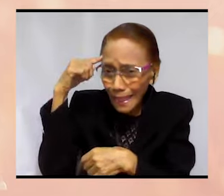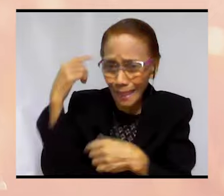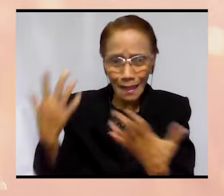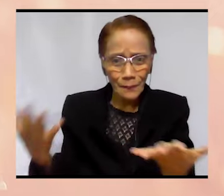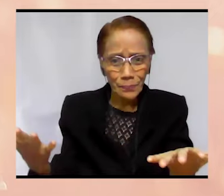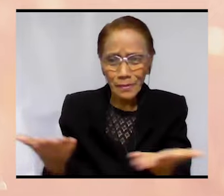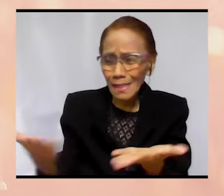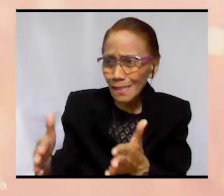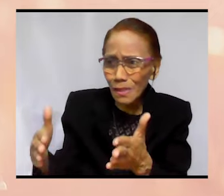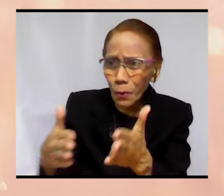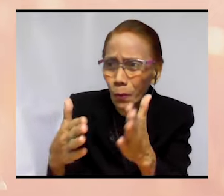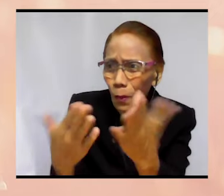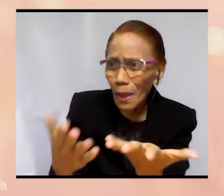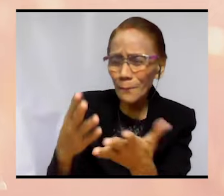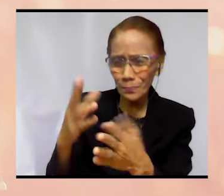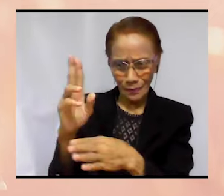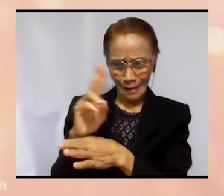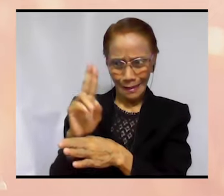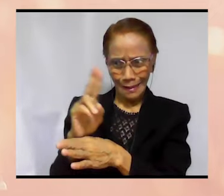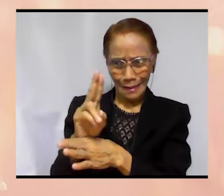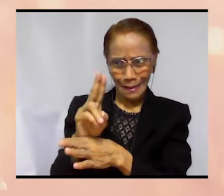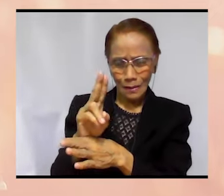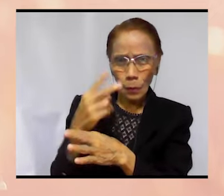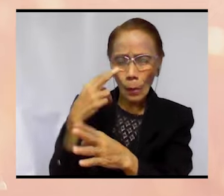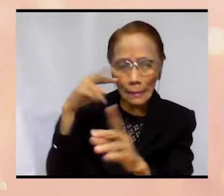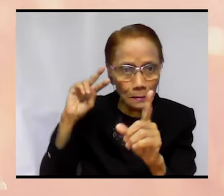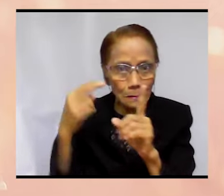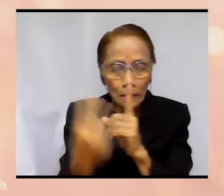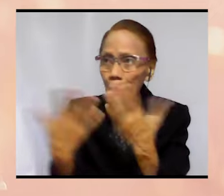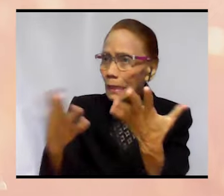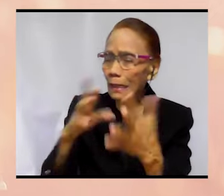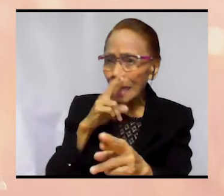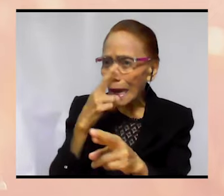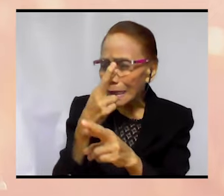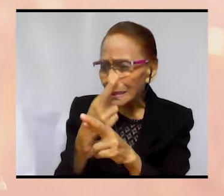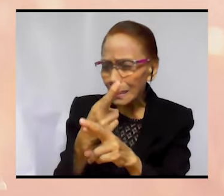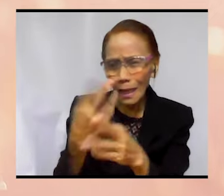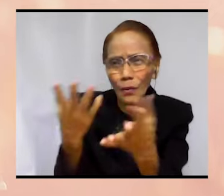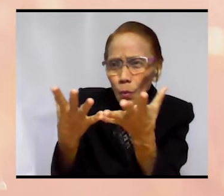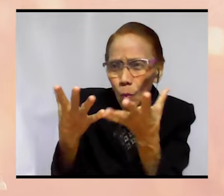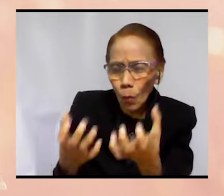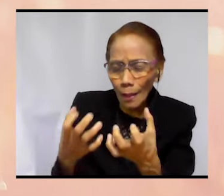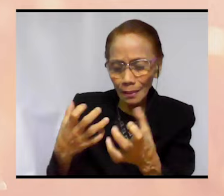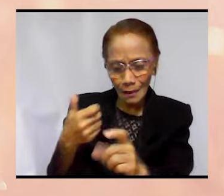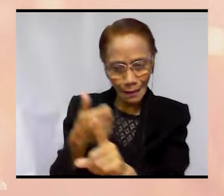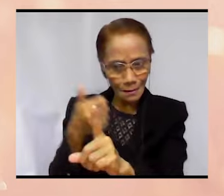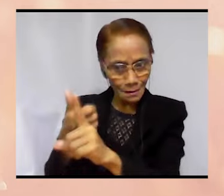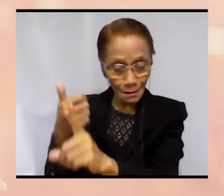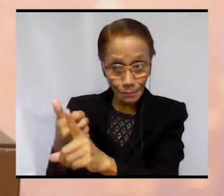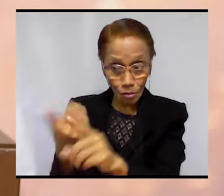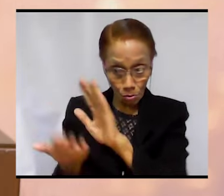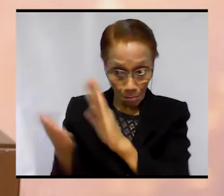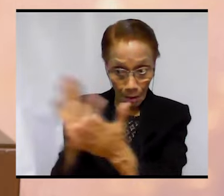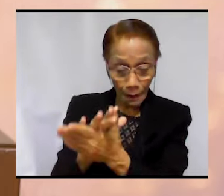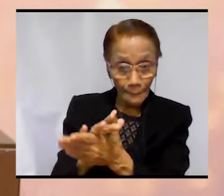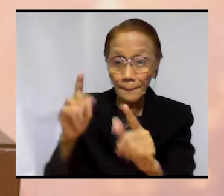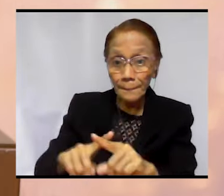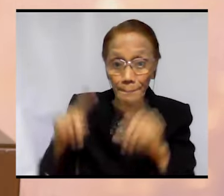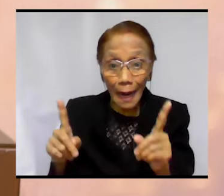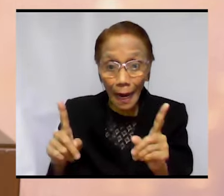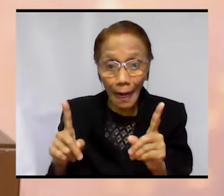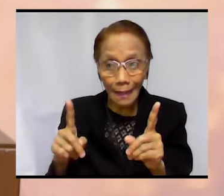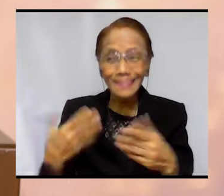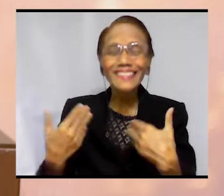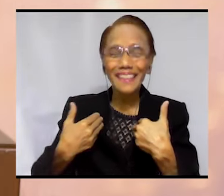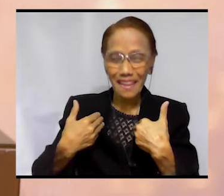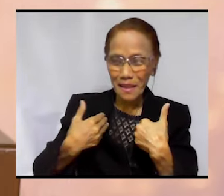think. This is the way we usually view reality. And this is the way we want ourselves to be. But